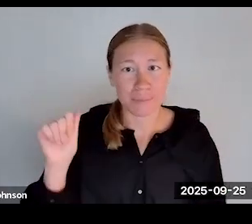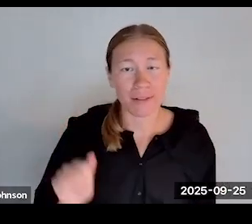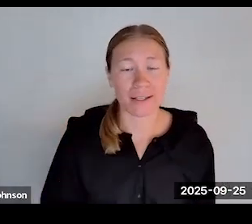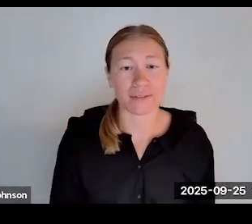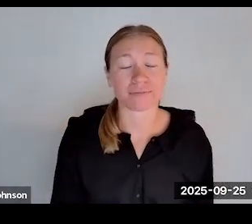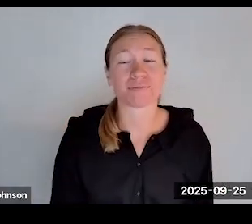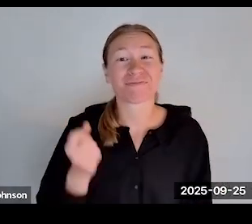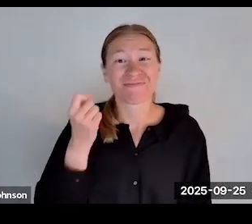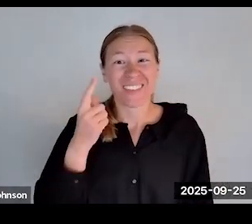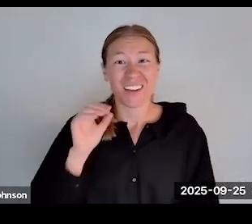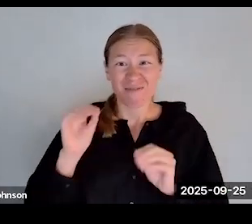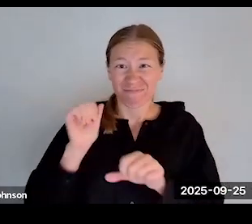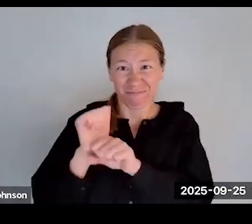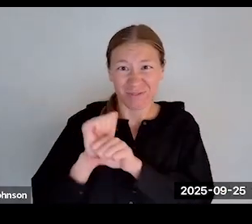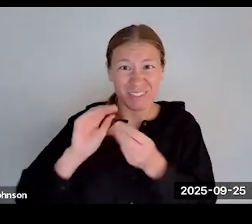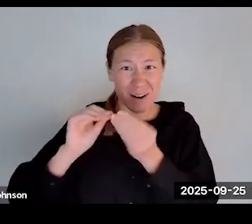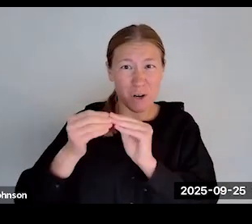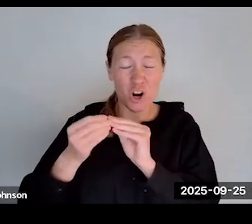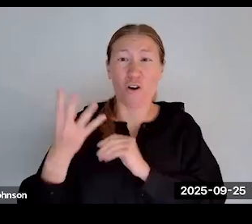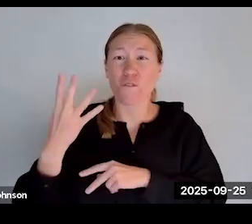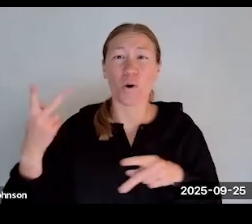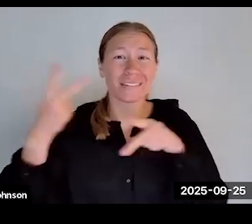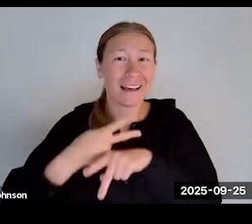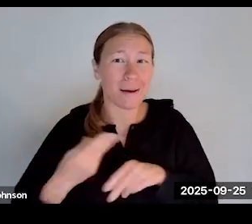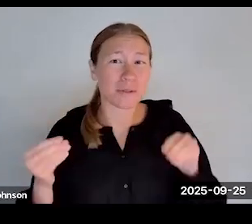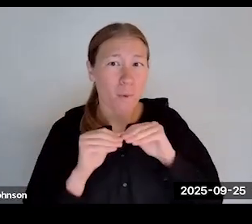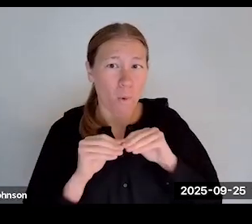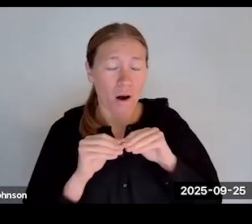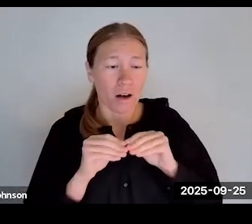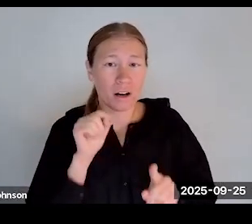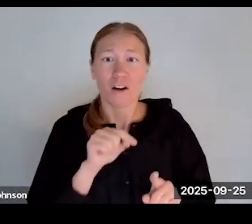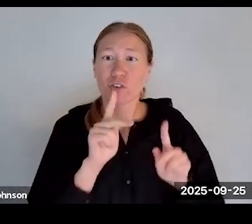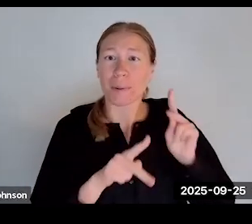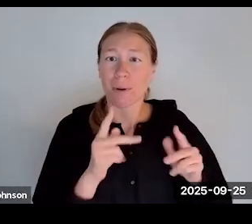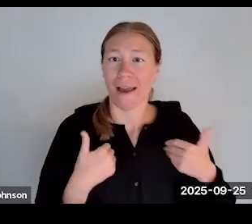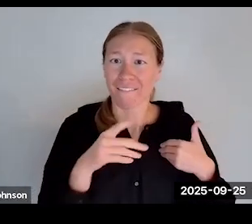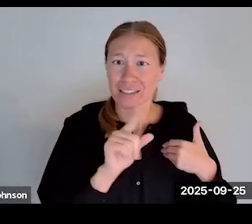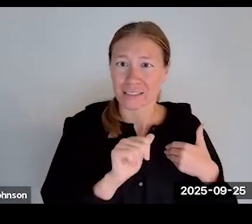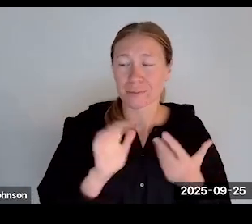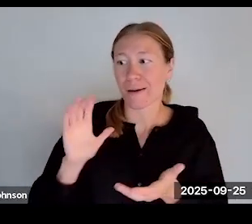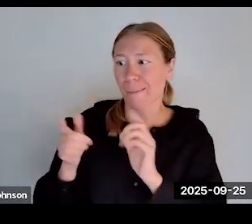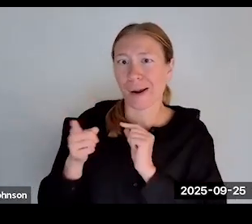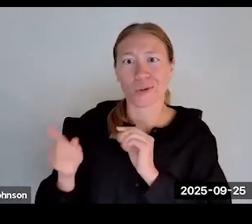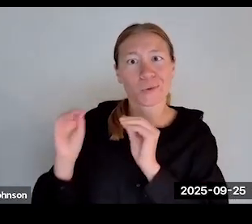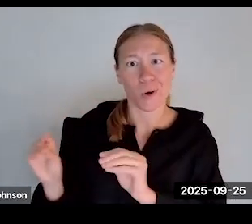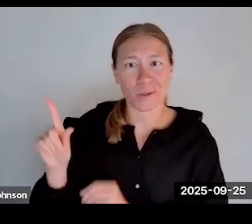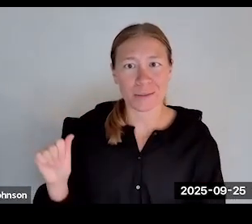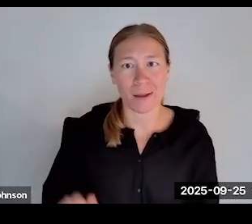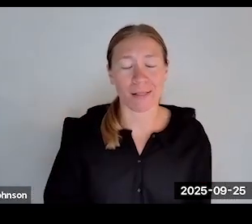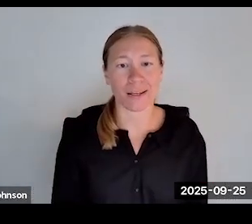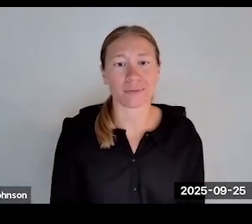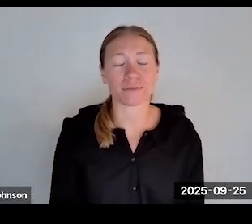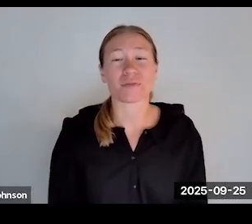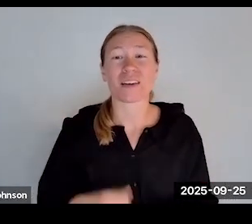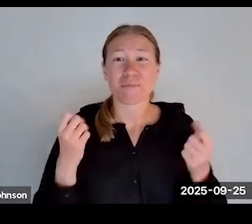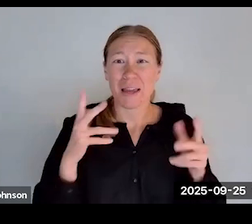But the unemployment rates are 4 times higher for individuals with disabilities compared to those without. And while many